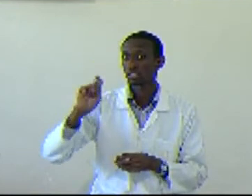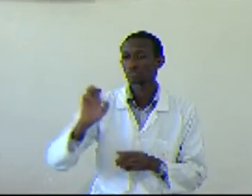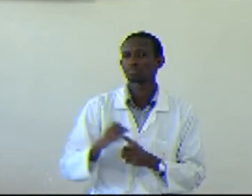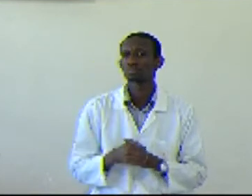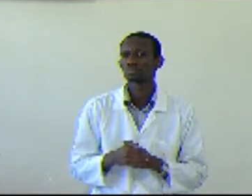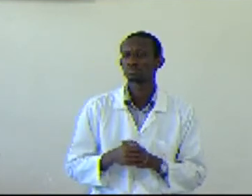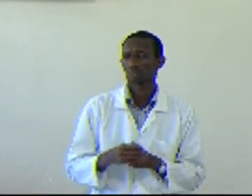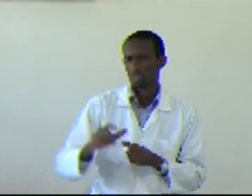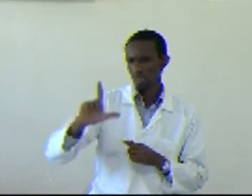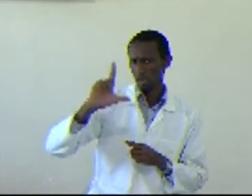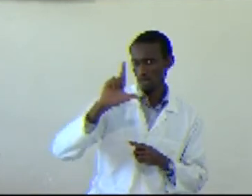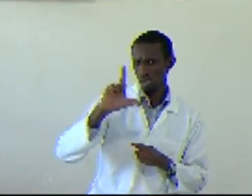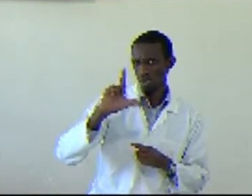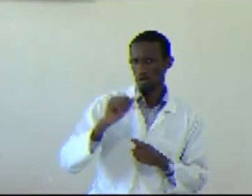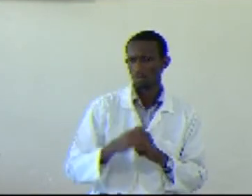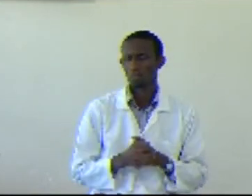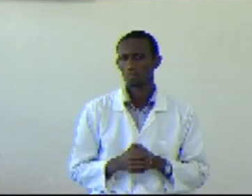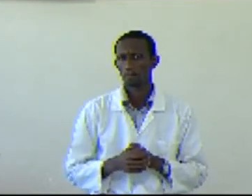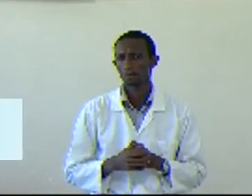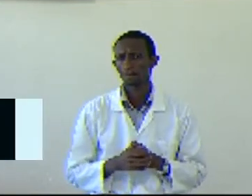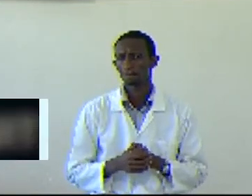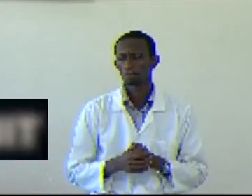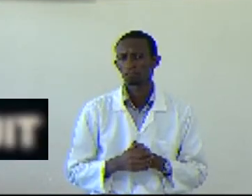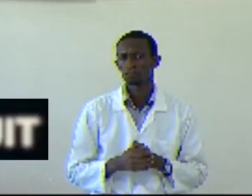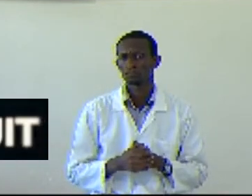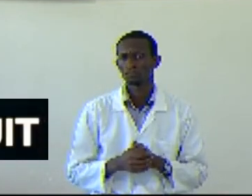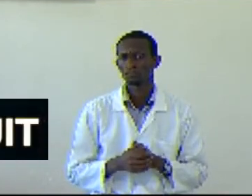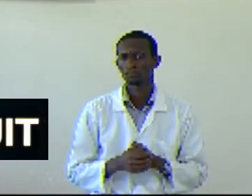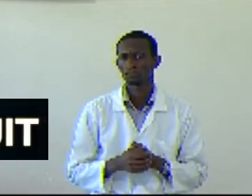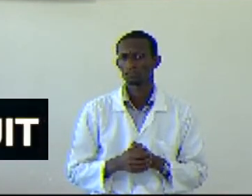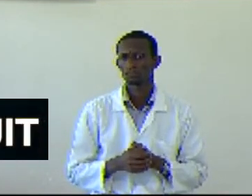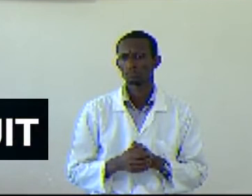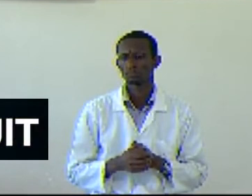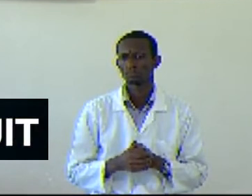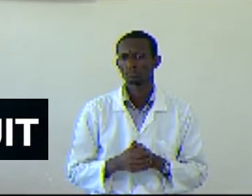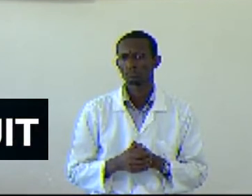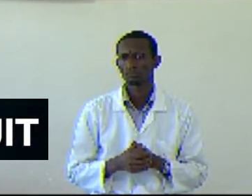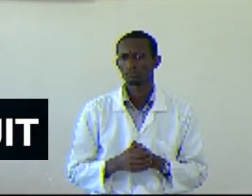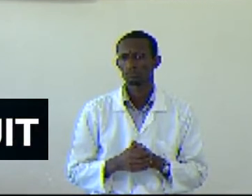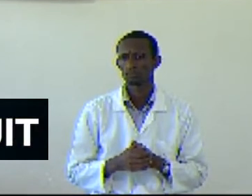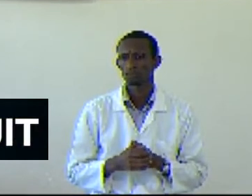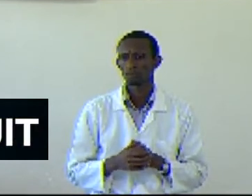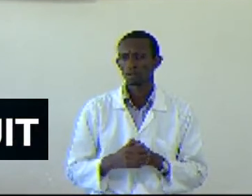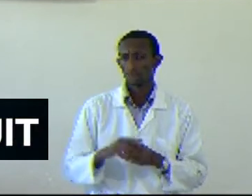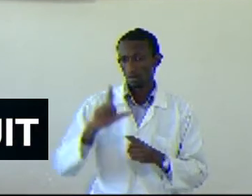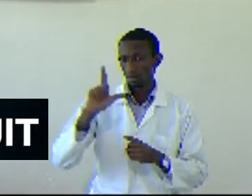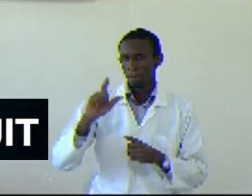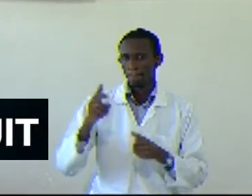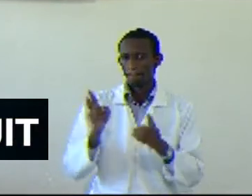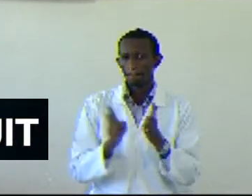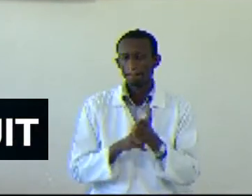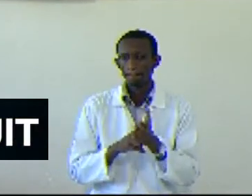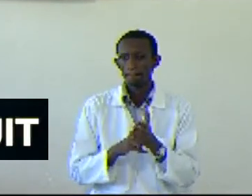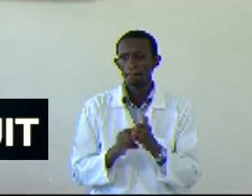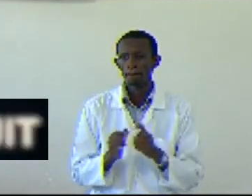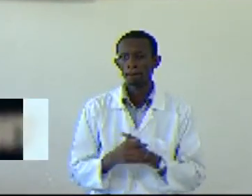L at the point, at the balance of this resistance, that L equals to, let's